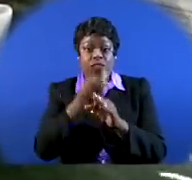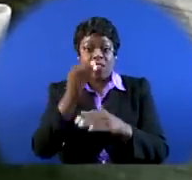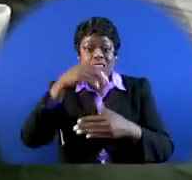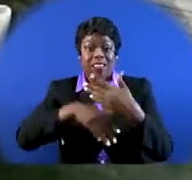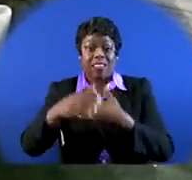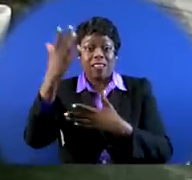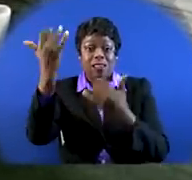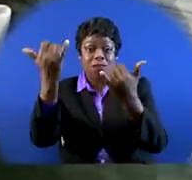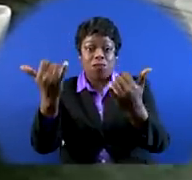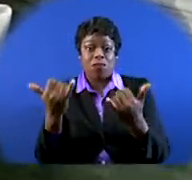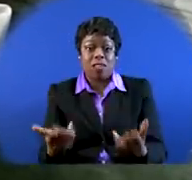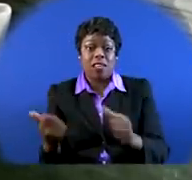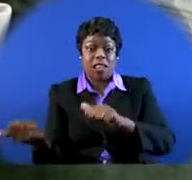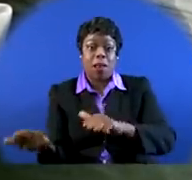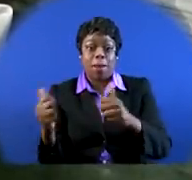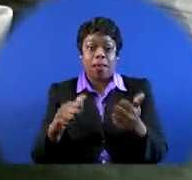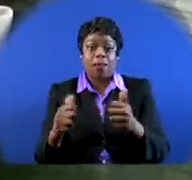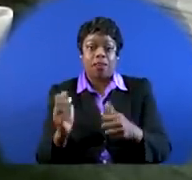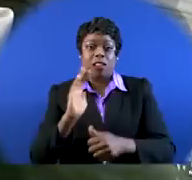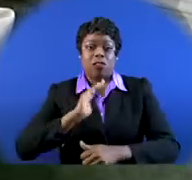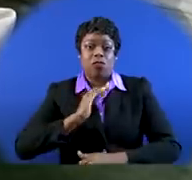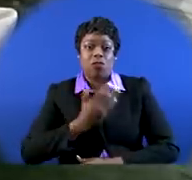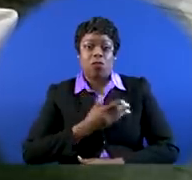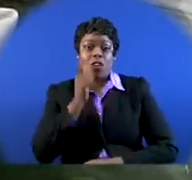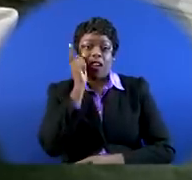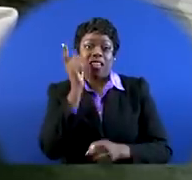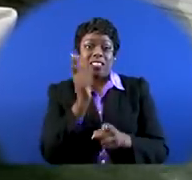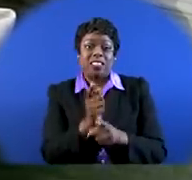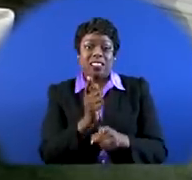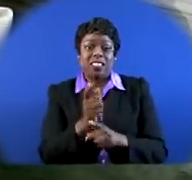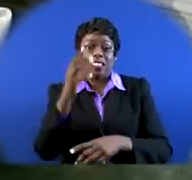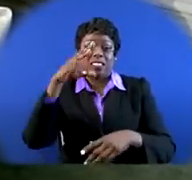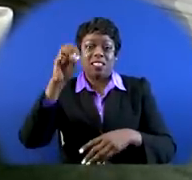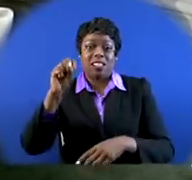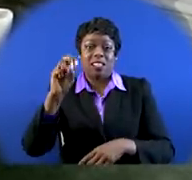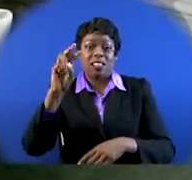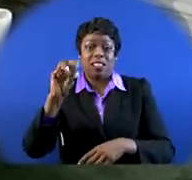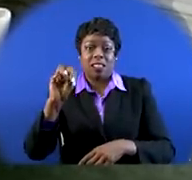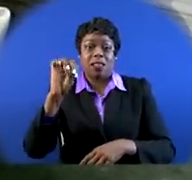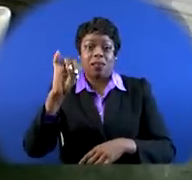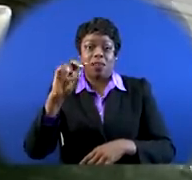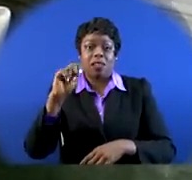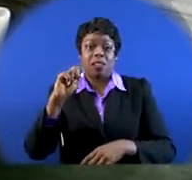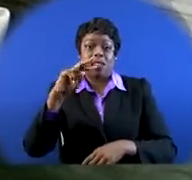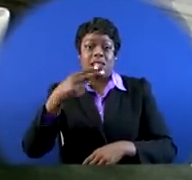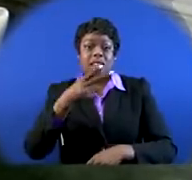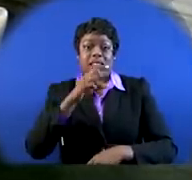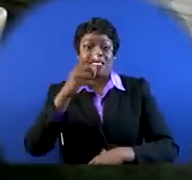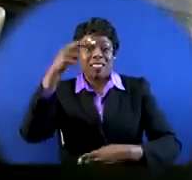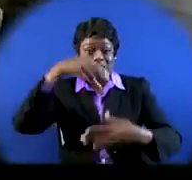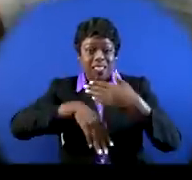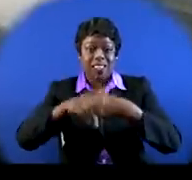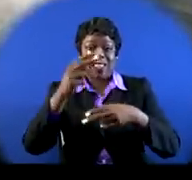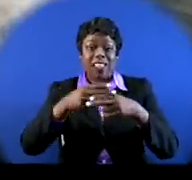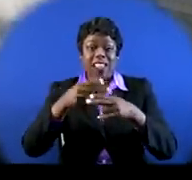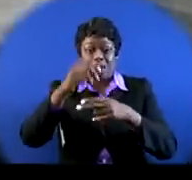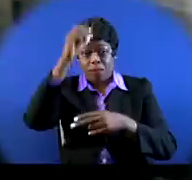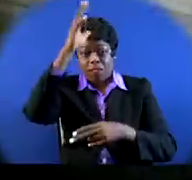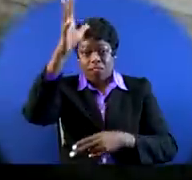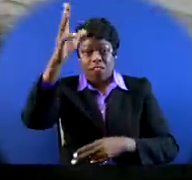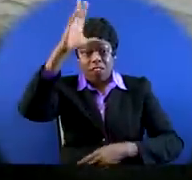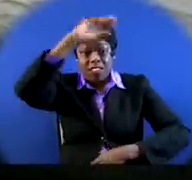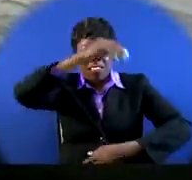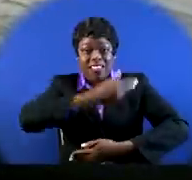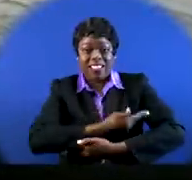you, our sister Anastasia Marie Paige Schmidt, in the name of the Father and of the Son and of the Holy Ghost. Amen.